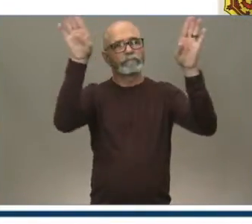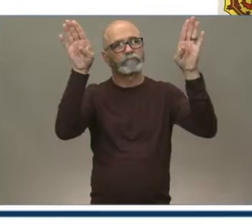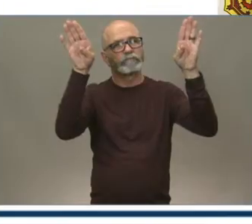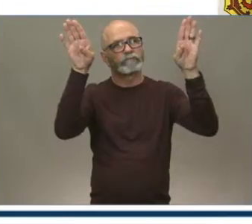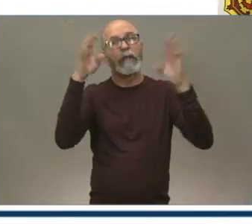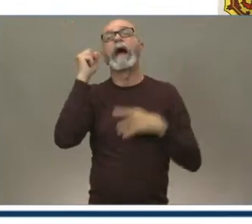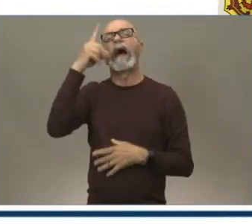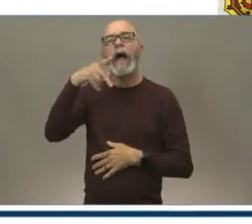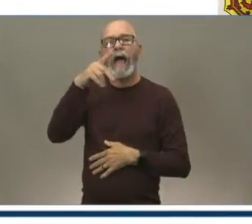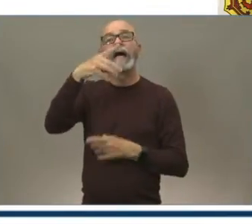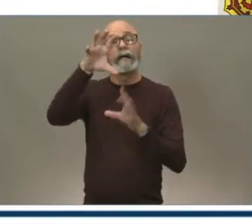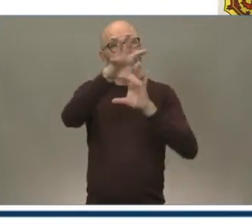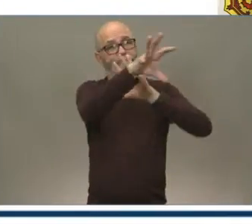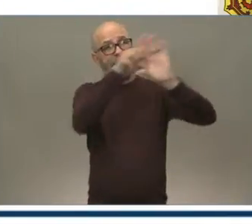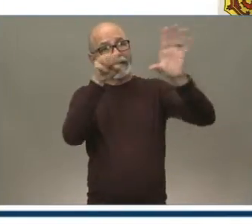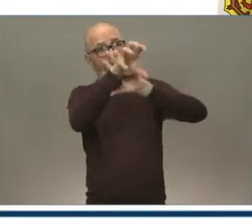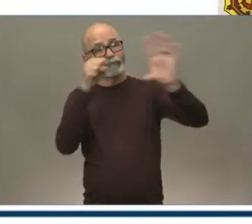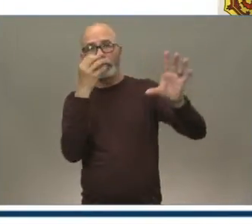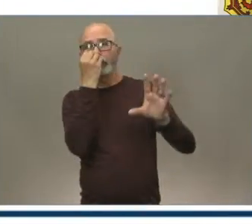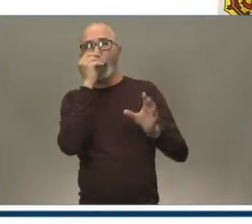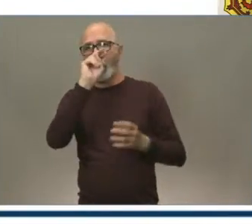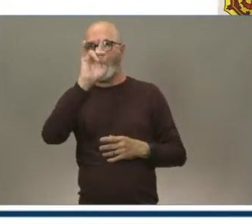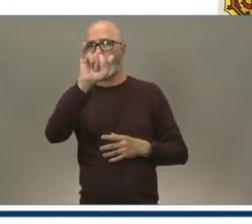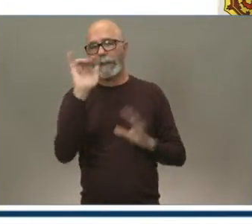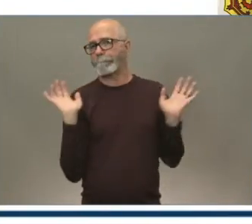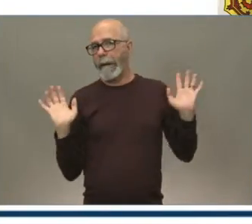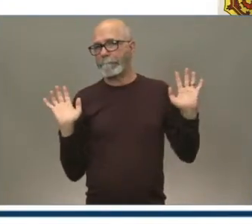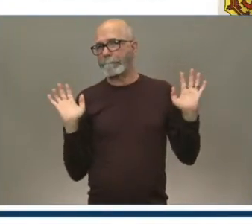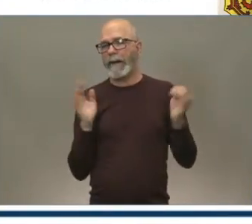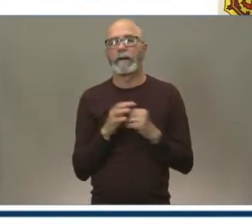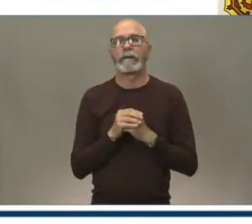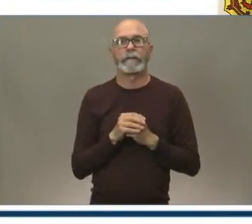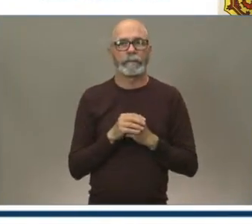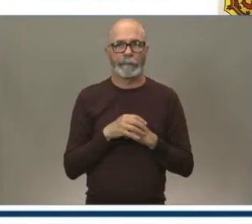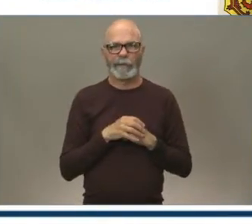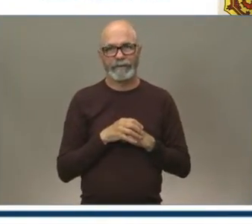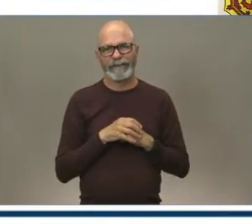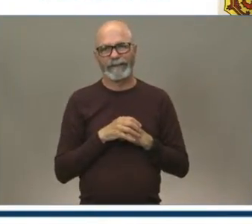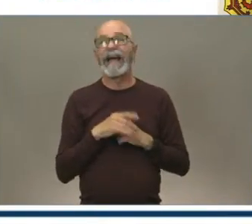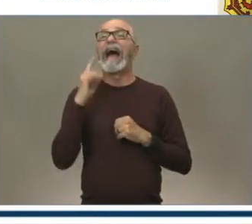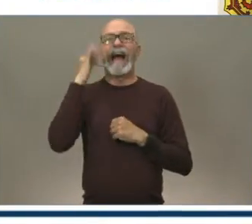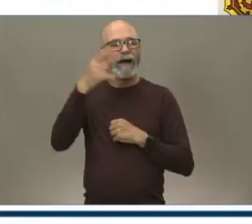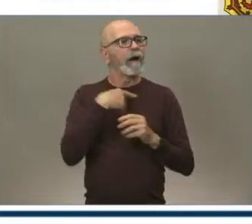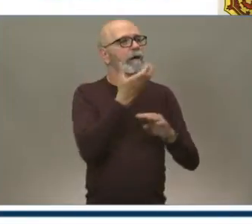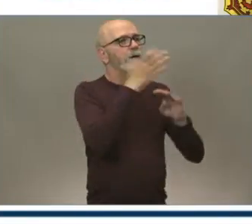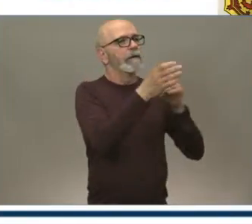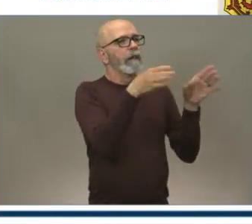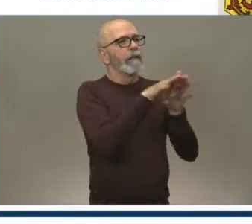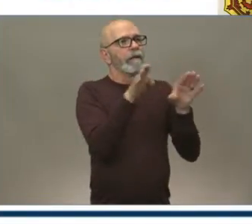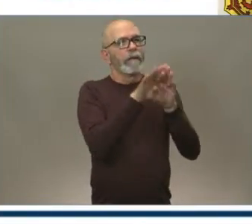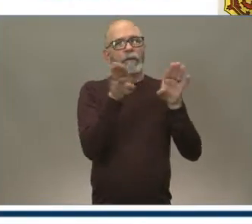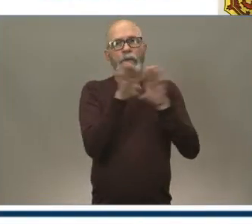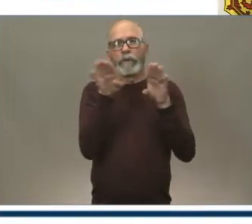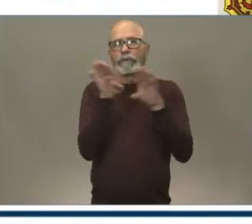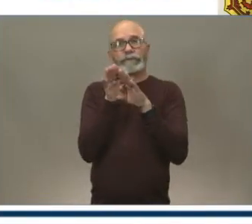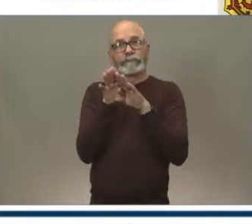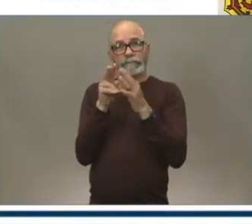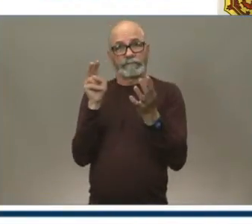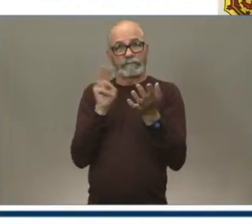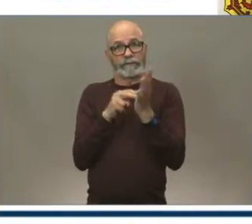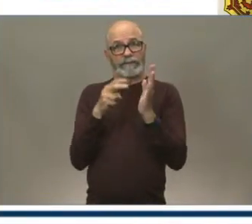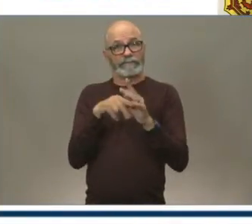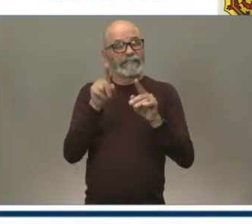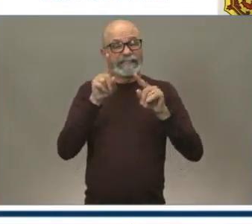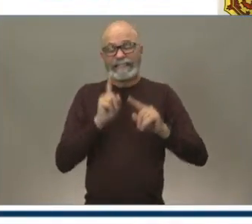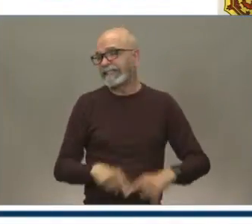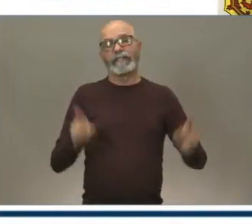And how is this lockdown? Is it any different than the last lockdown circuit breaker that we had here in HRM? Are there